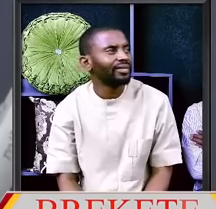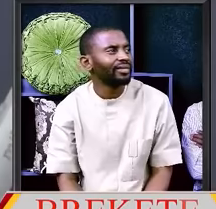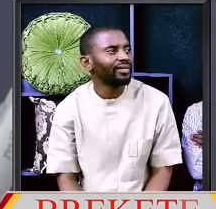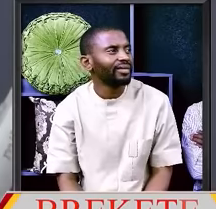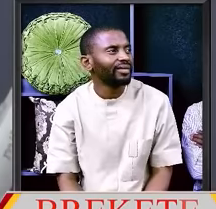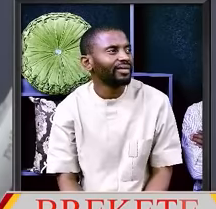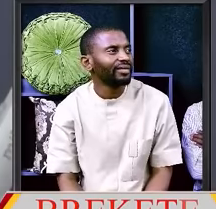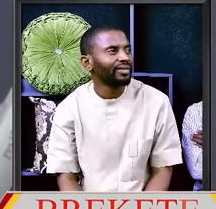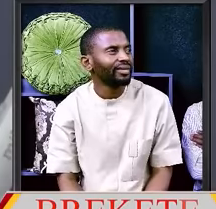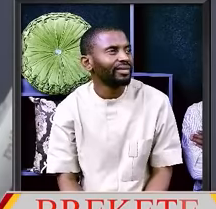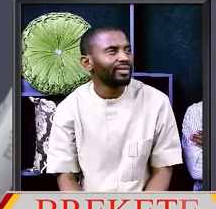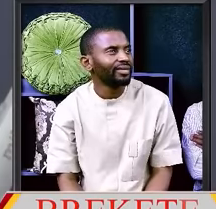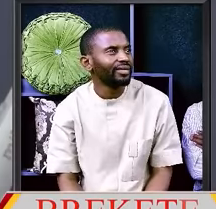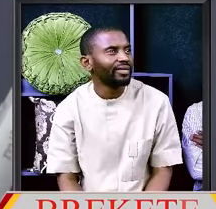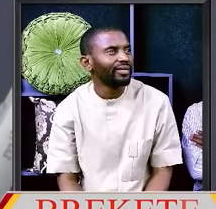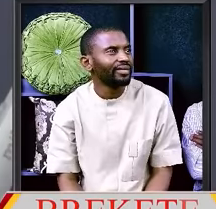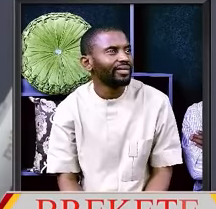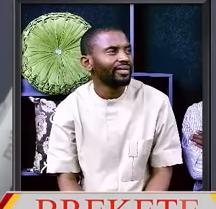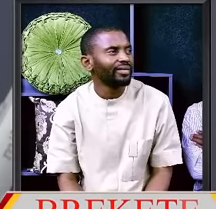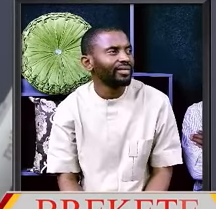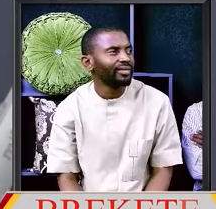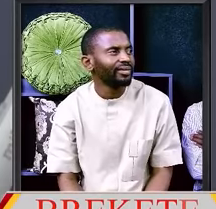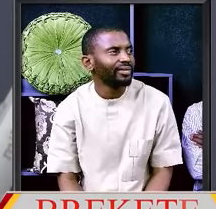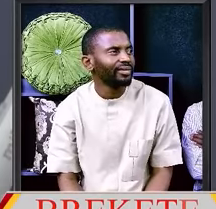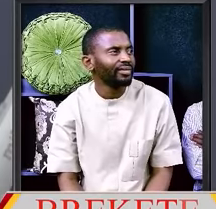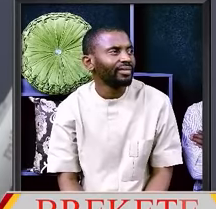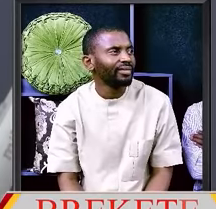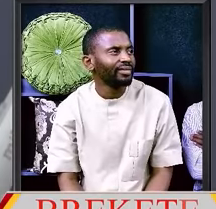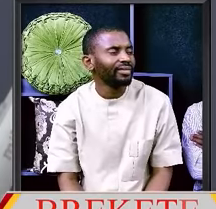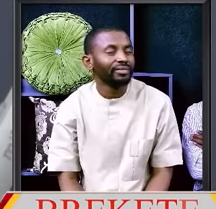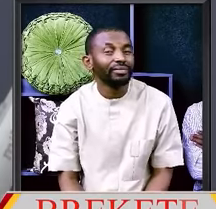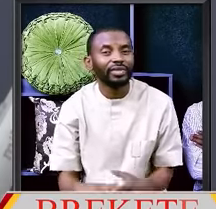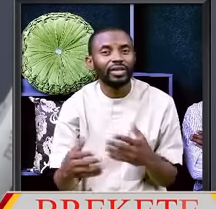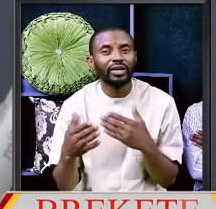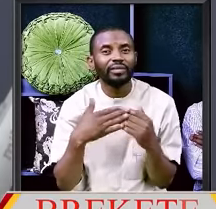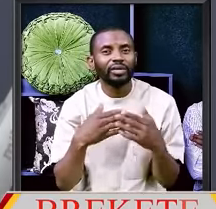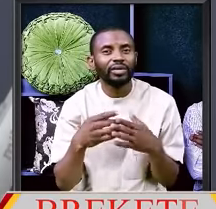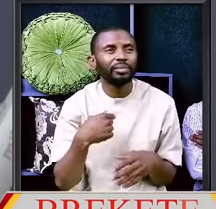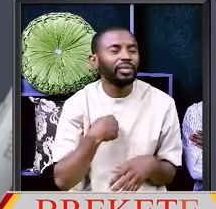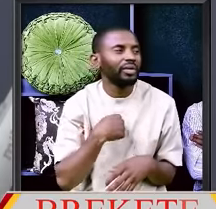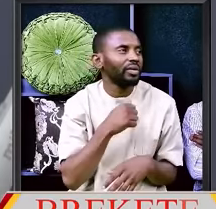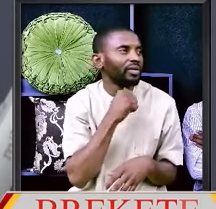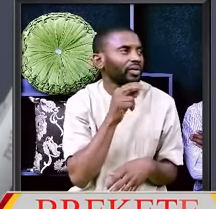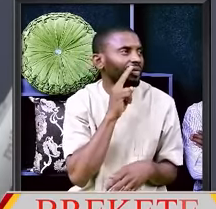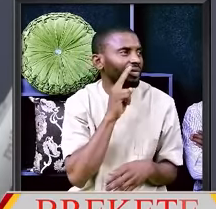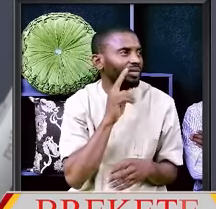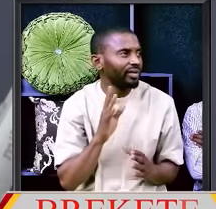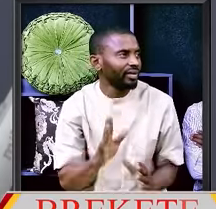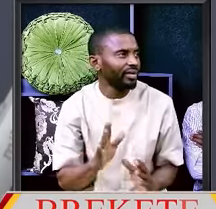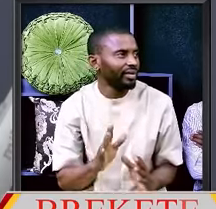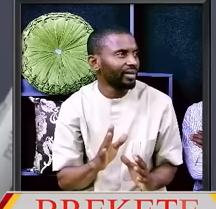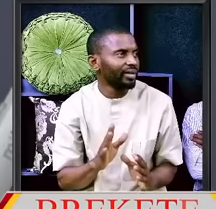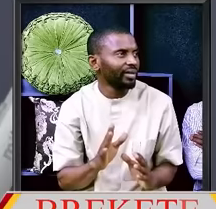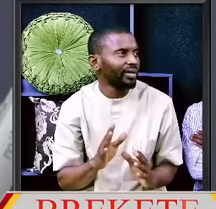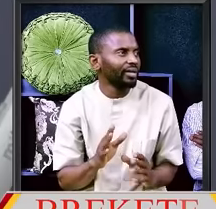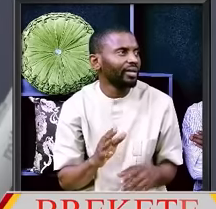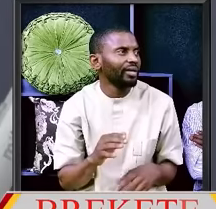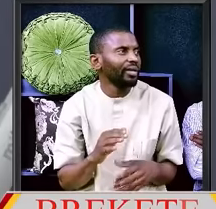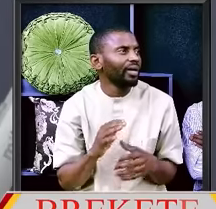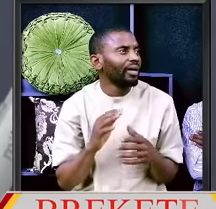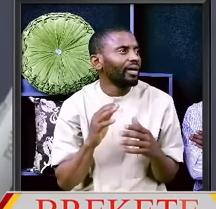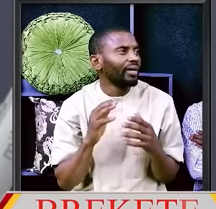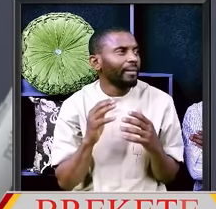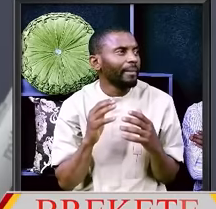case. Because even though I'm not a Nigerian, the way the case started and the way